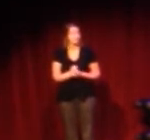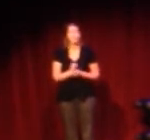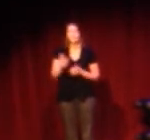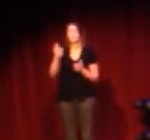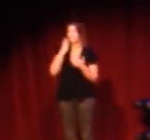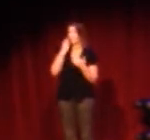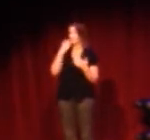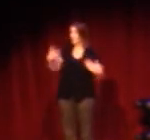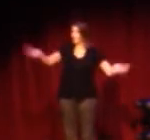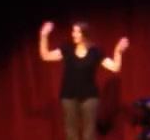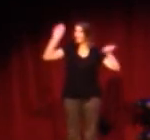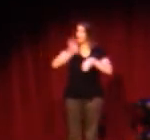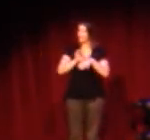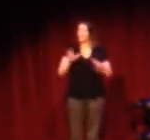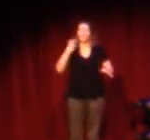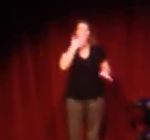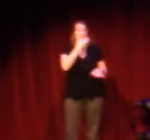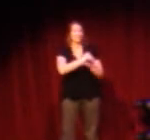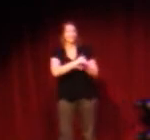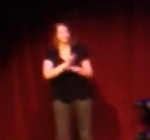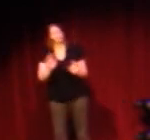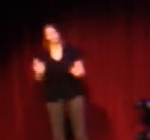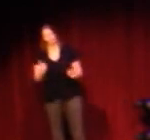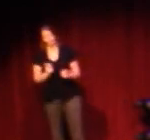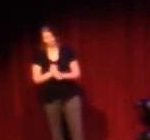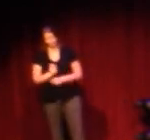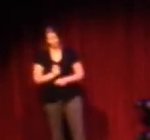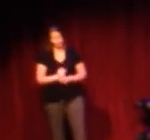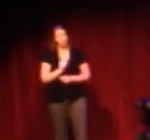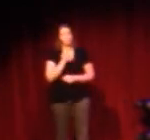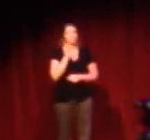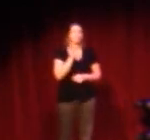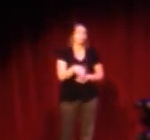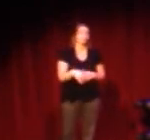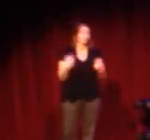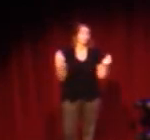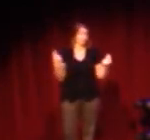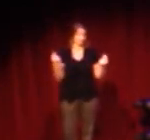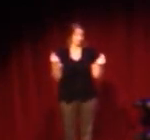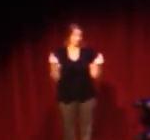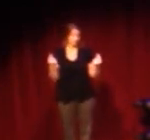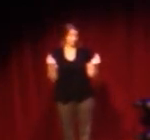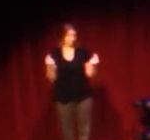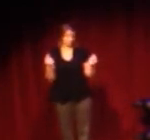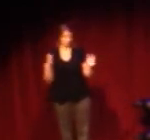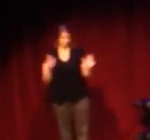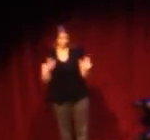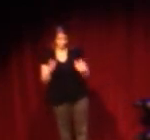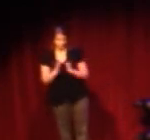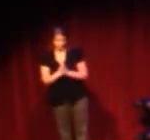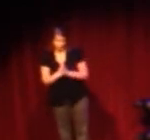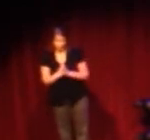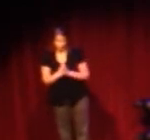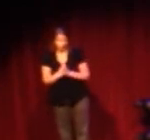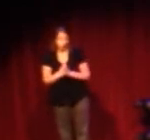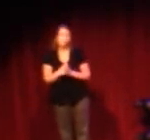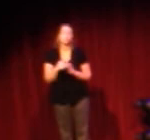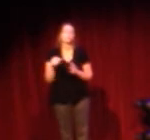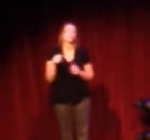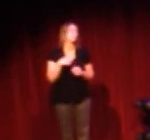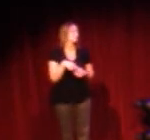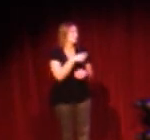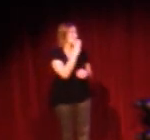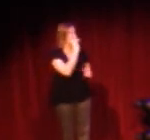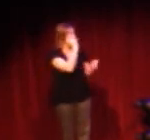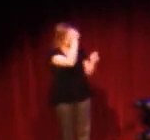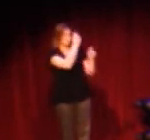Thank you, our show's over. Have a good night. Alright, so what we're gonna do real quick is we're gonna have you guys play up on